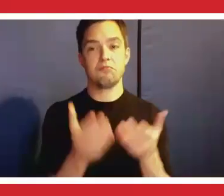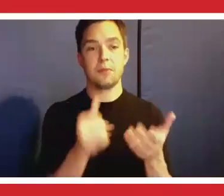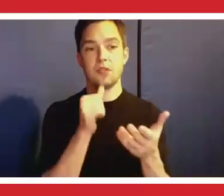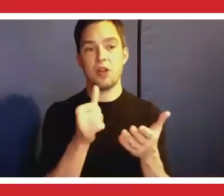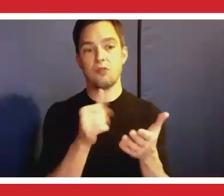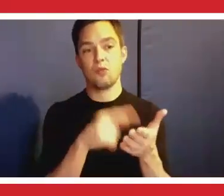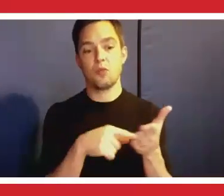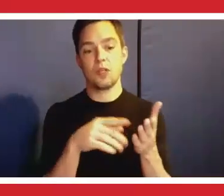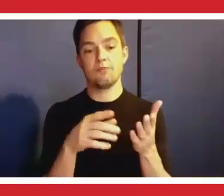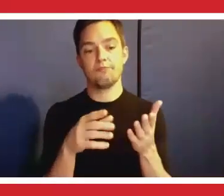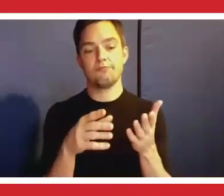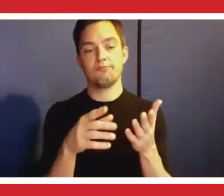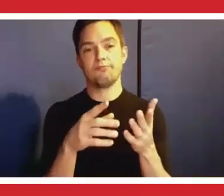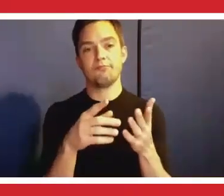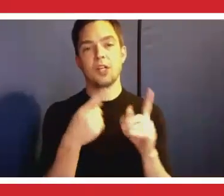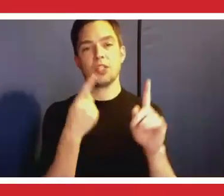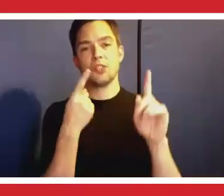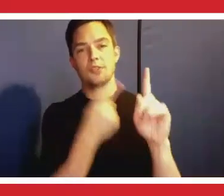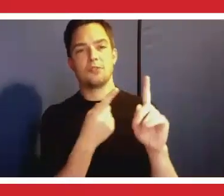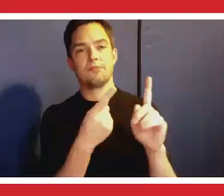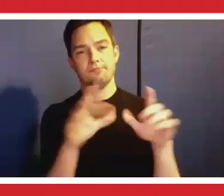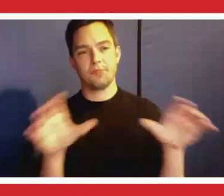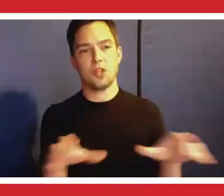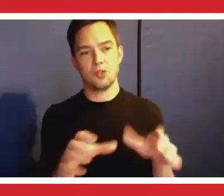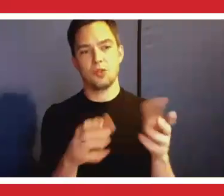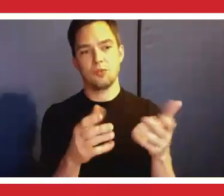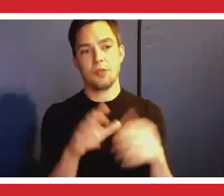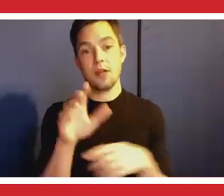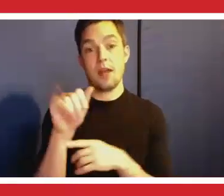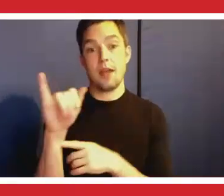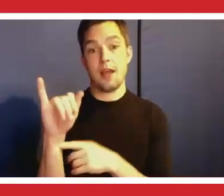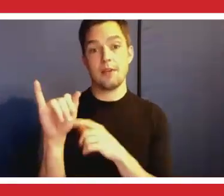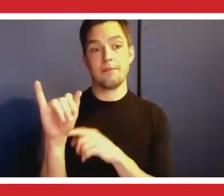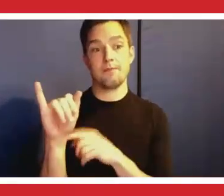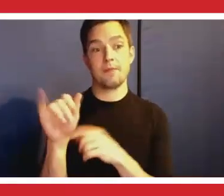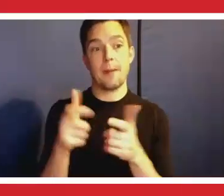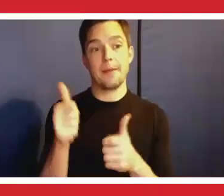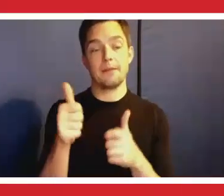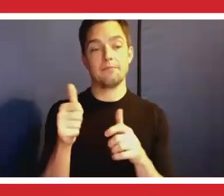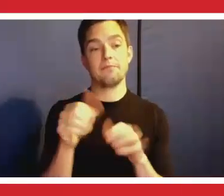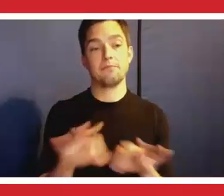do with it. So I think that with AI, I think it is really important for